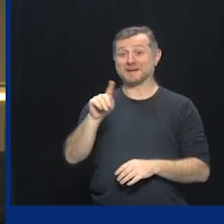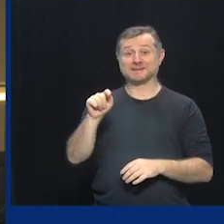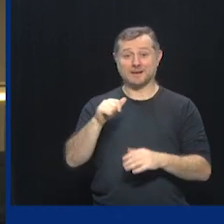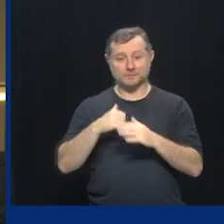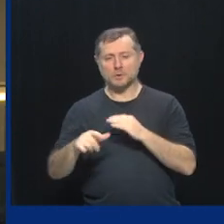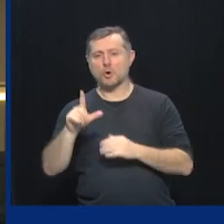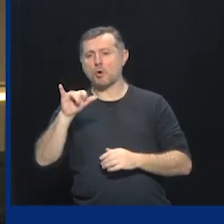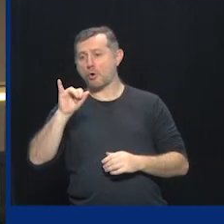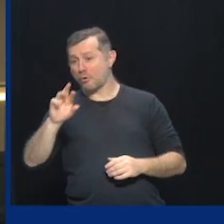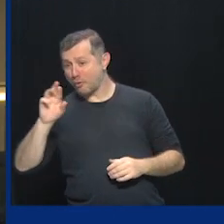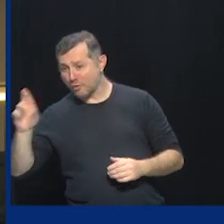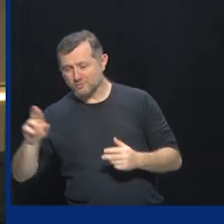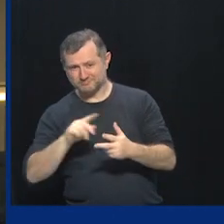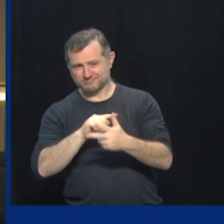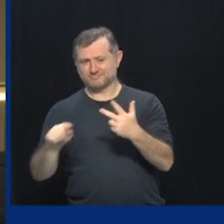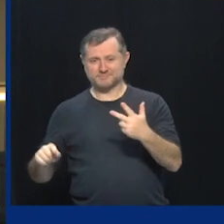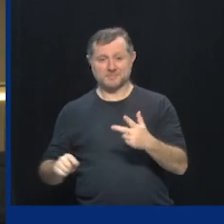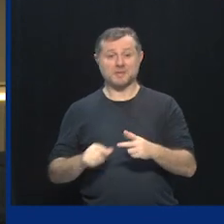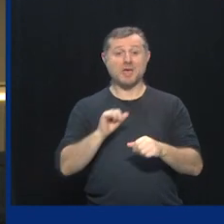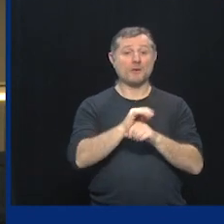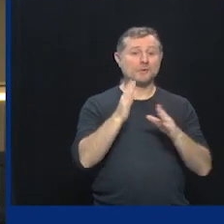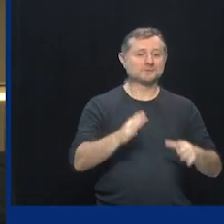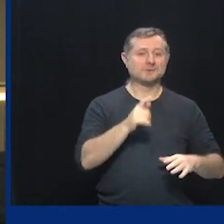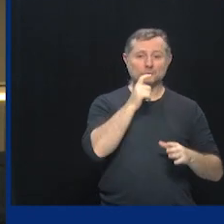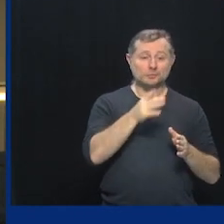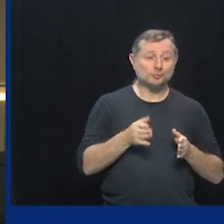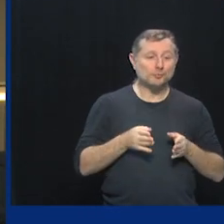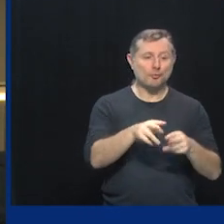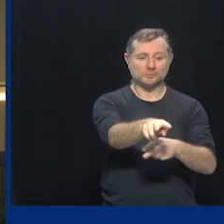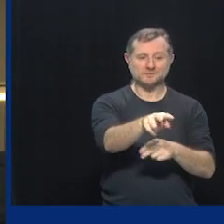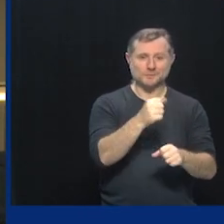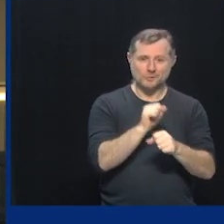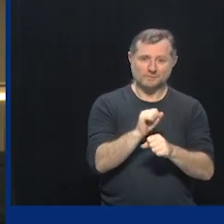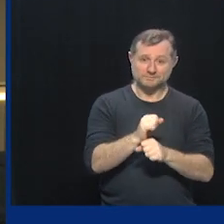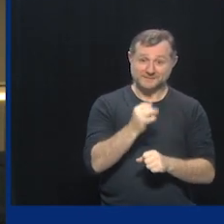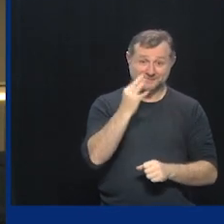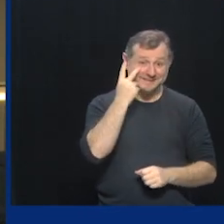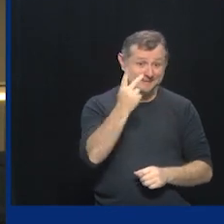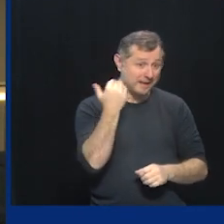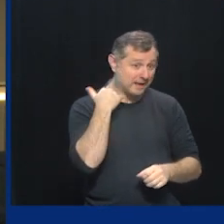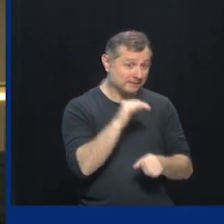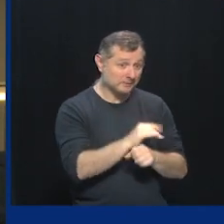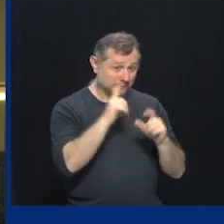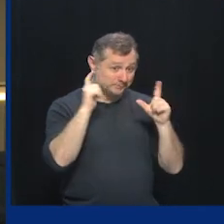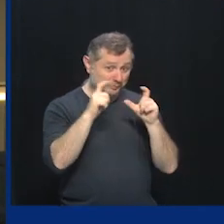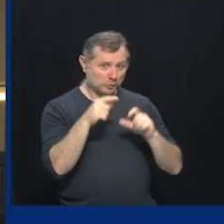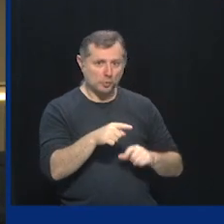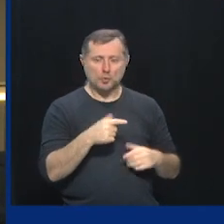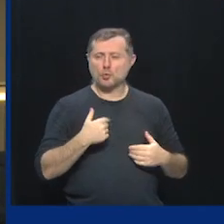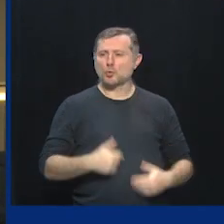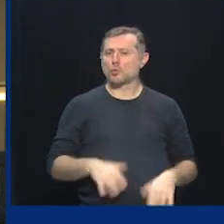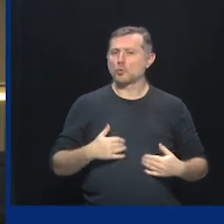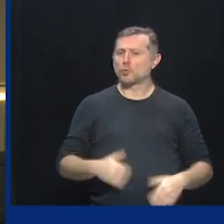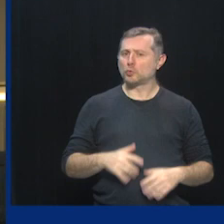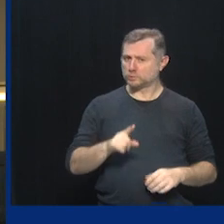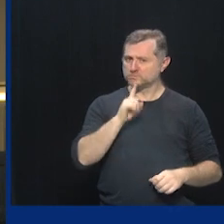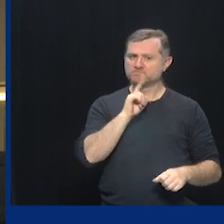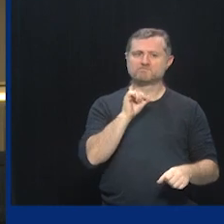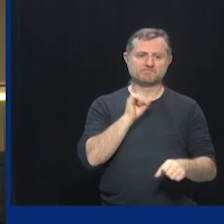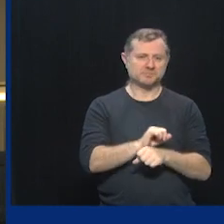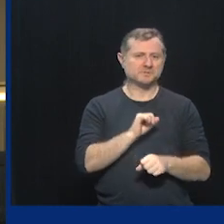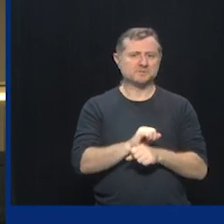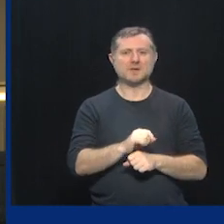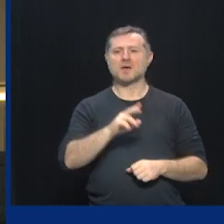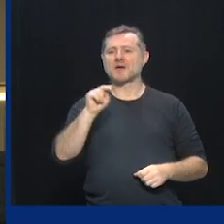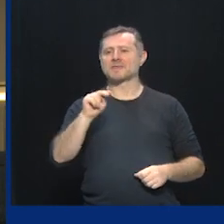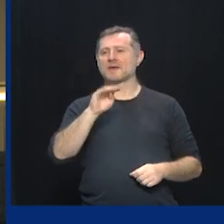and the workers who are on the tracks right now. If you could see the pictures from last night, this really was Niagara Falls. And